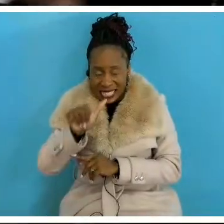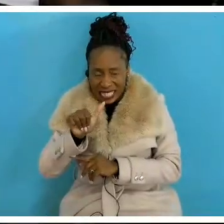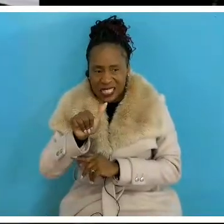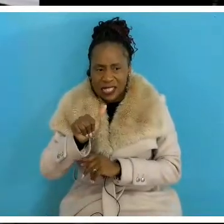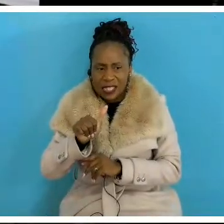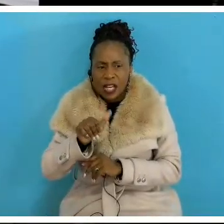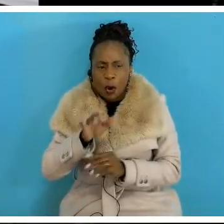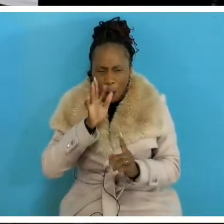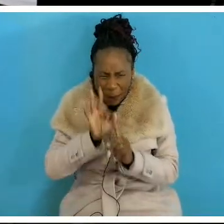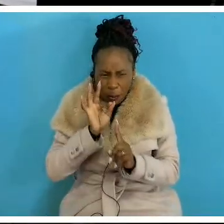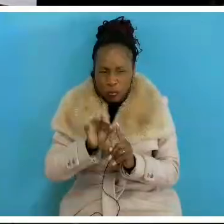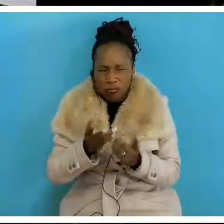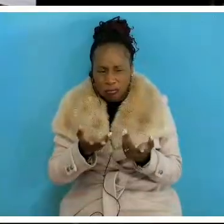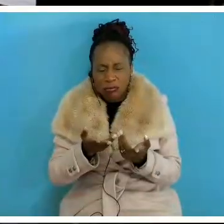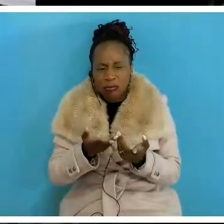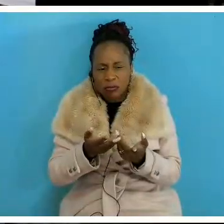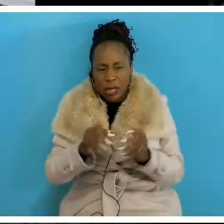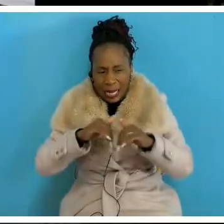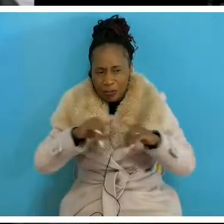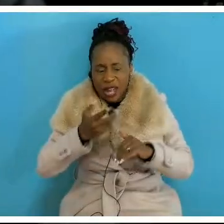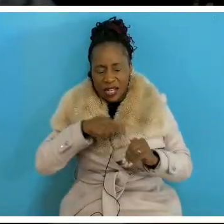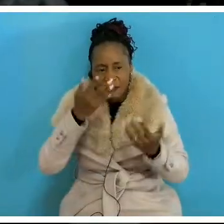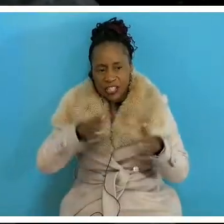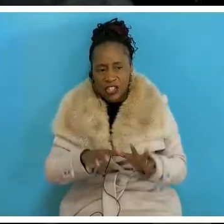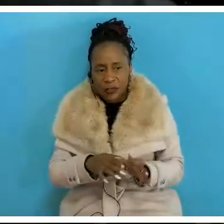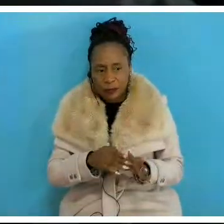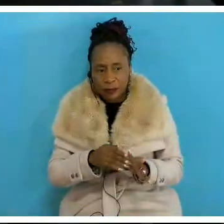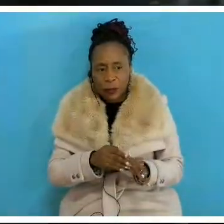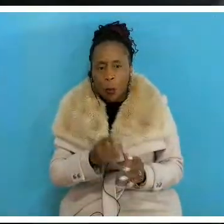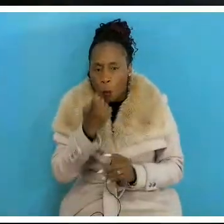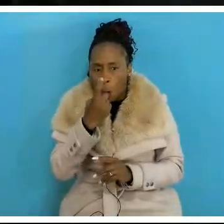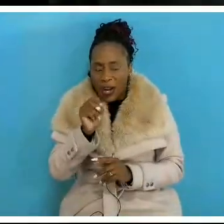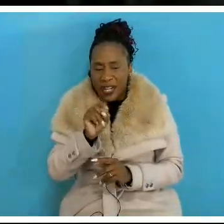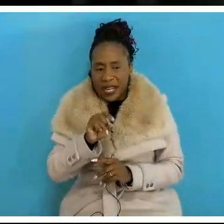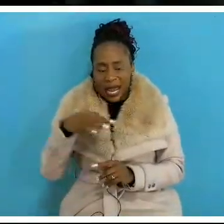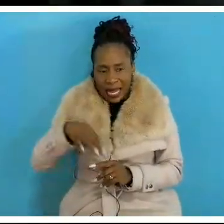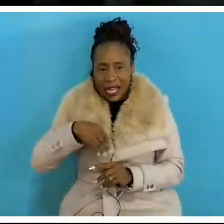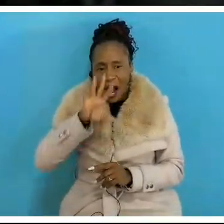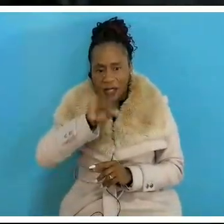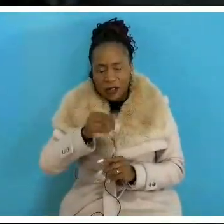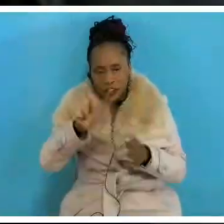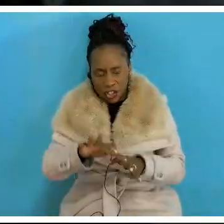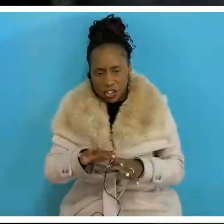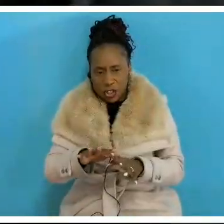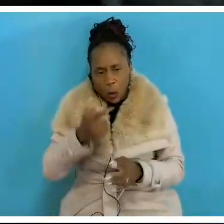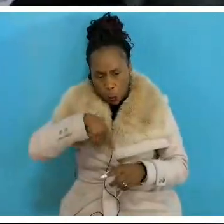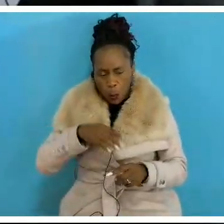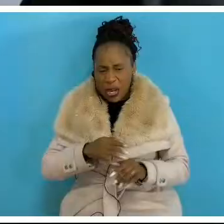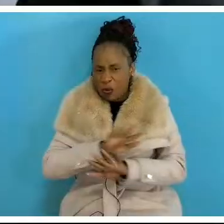one lady that says, that asked you a question, are we also not South Africans?